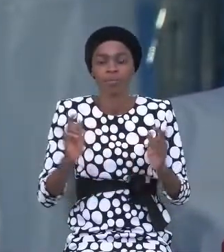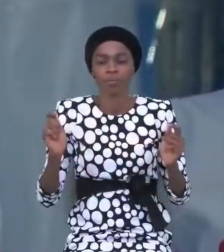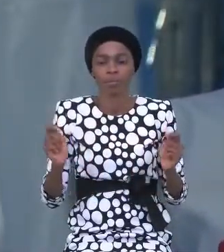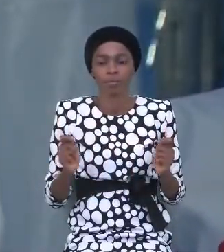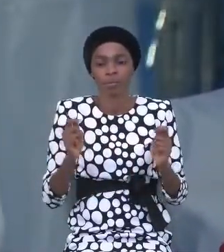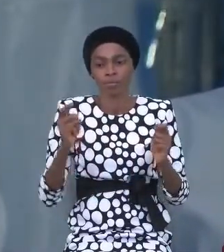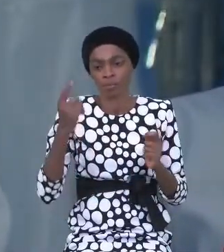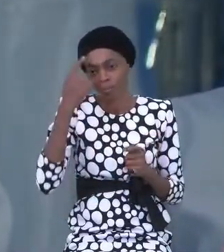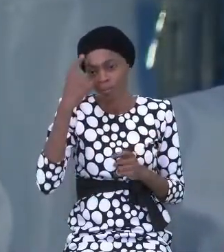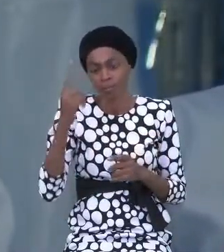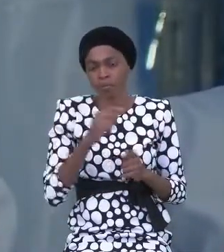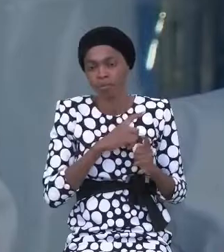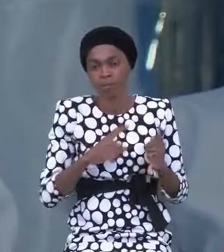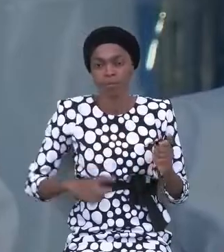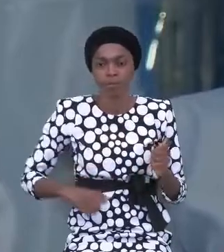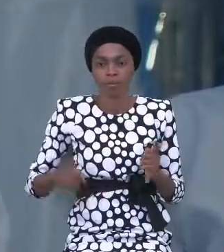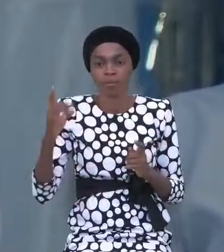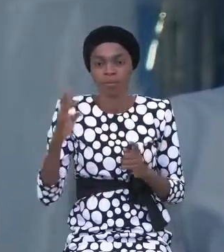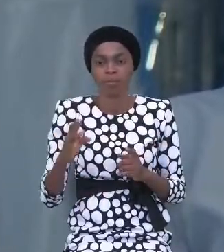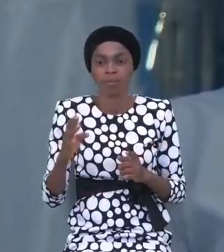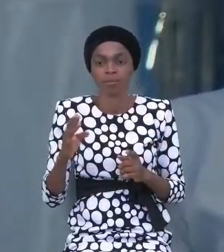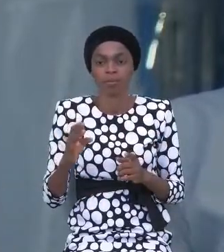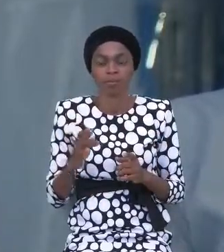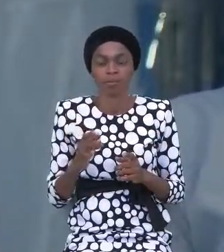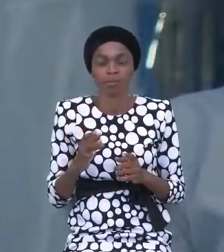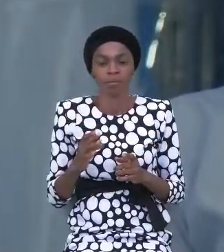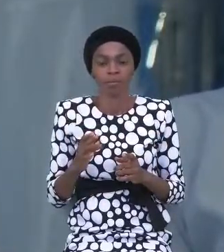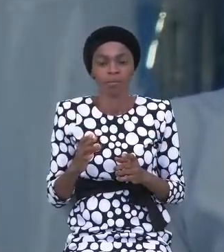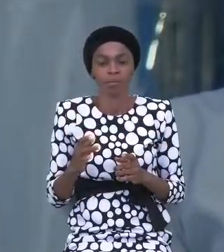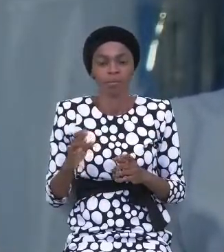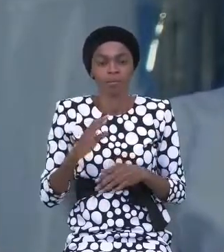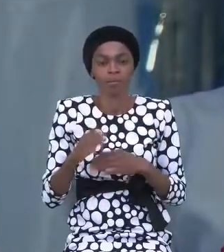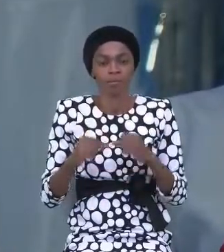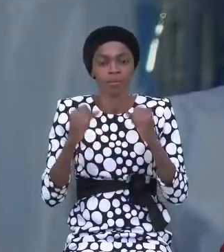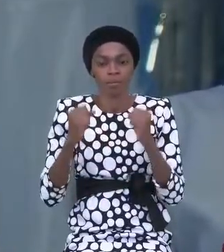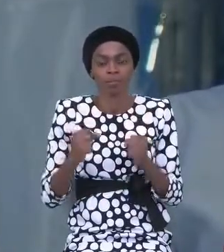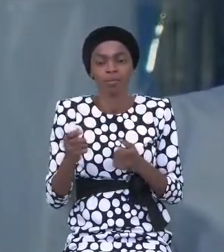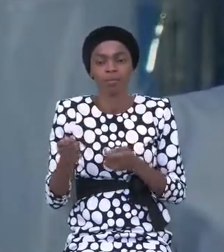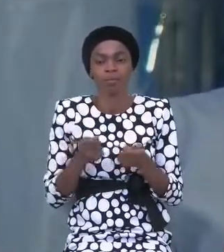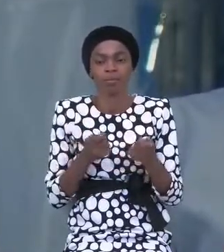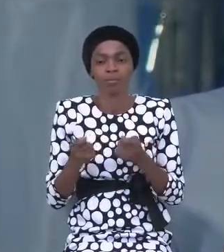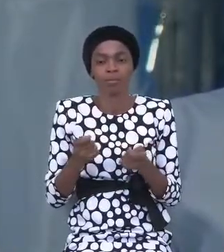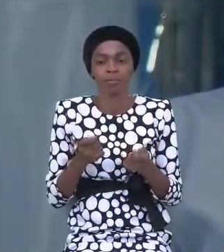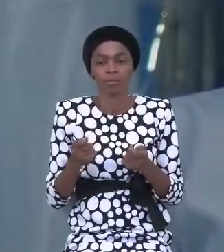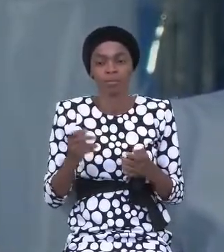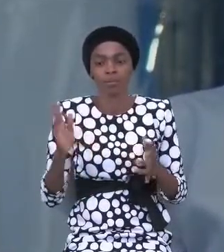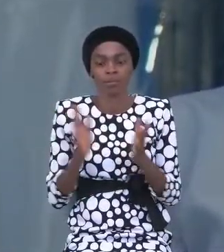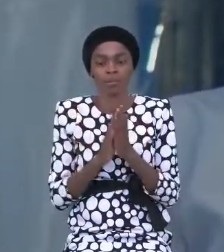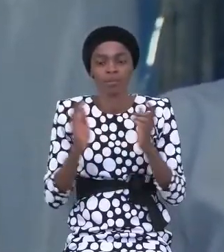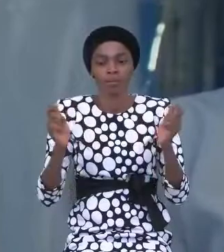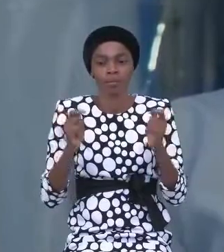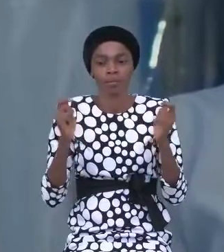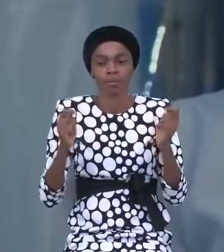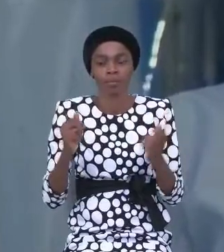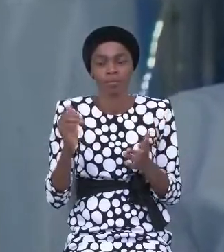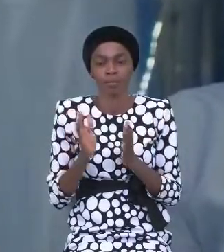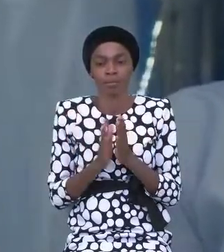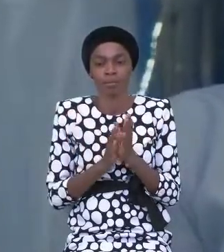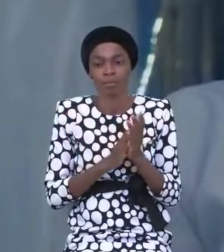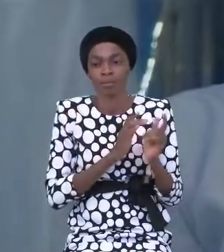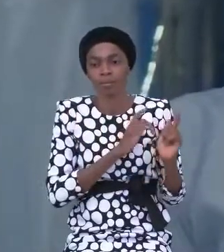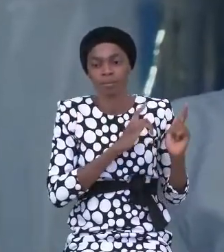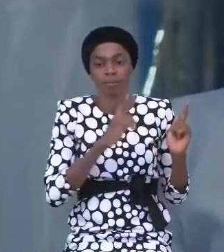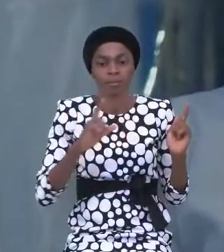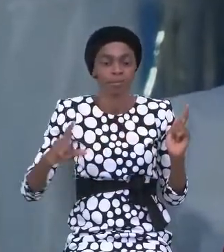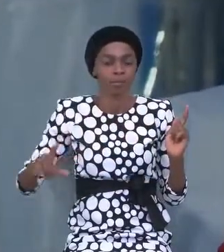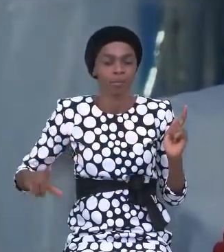Hallelujah, for the Lord God omnipotent reigneth. Hallelujah, hallelujah, praise